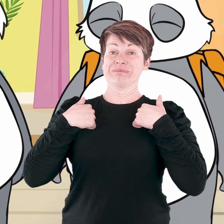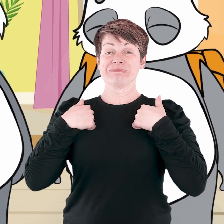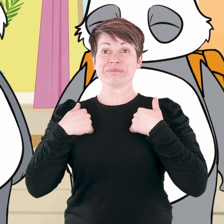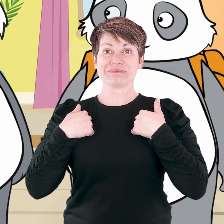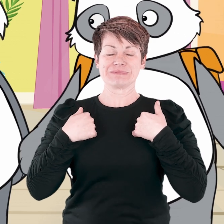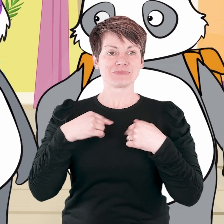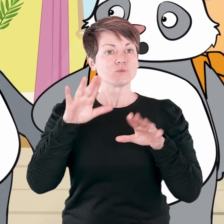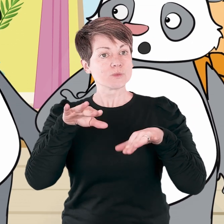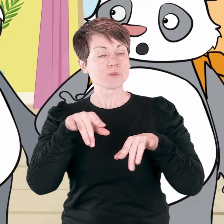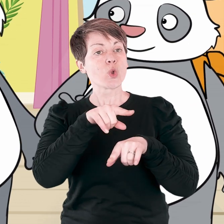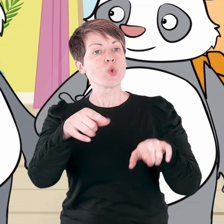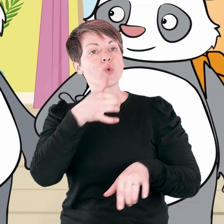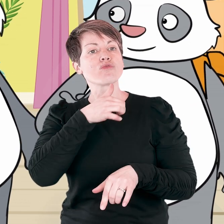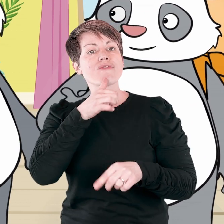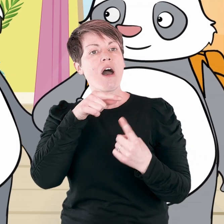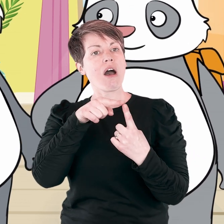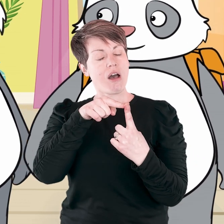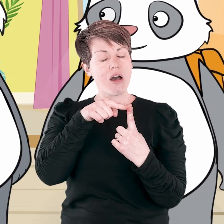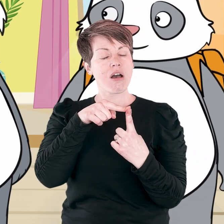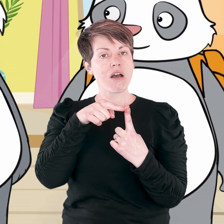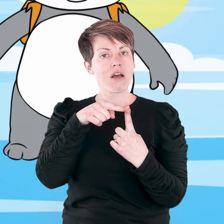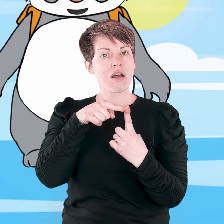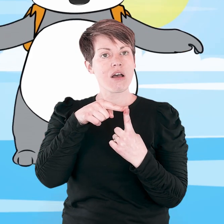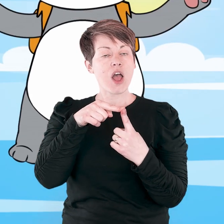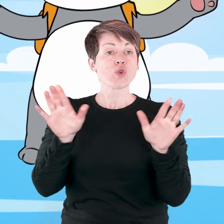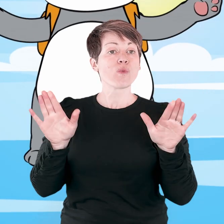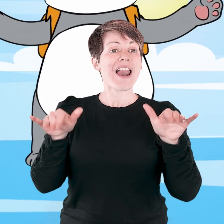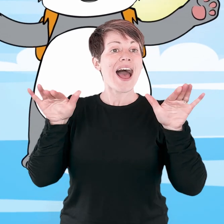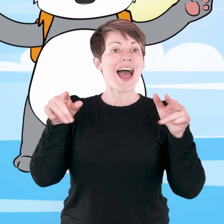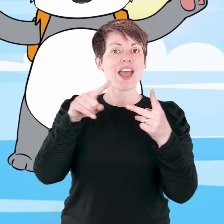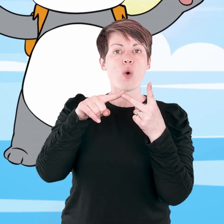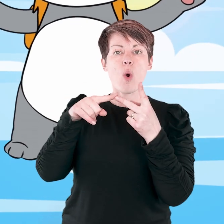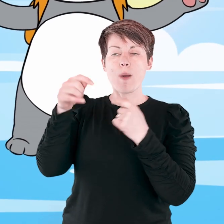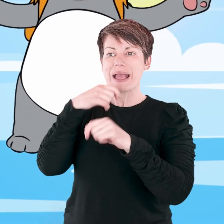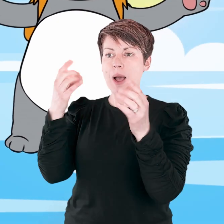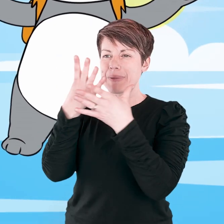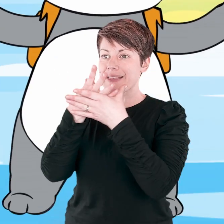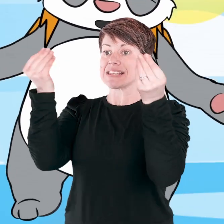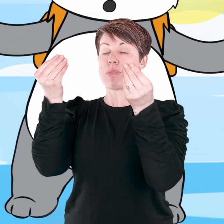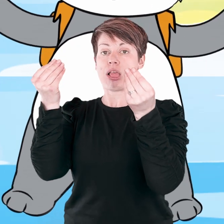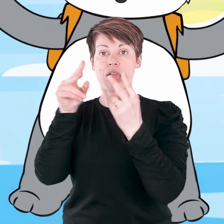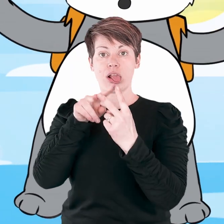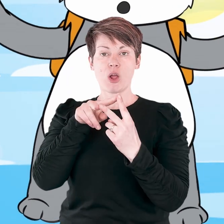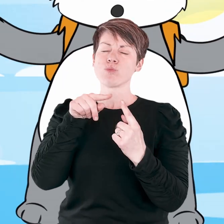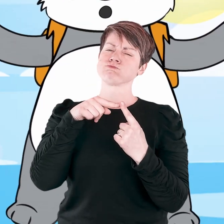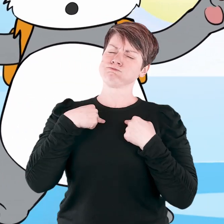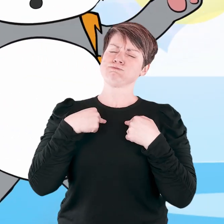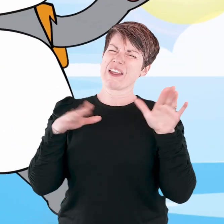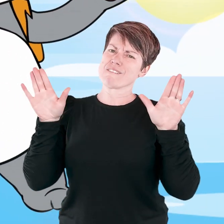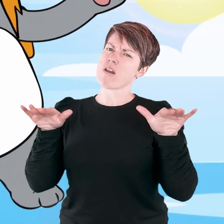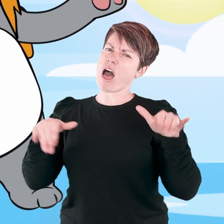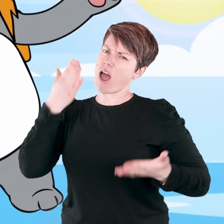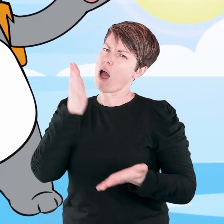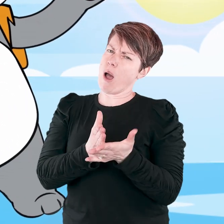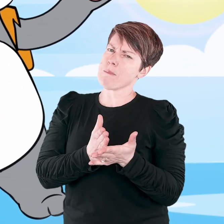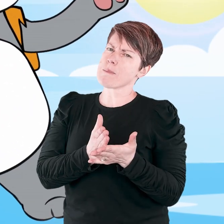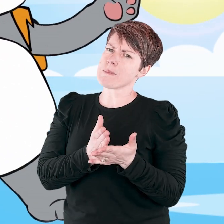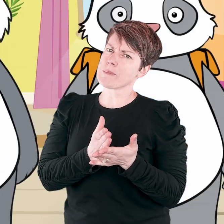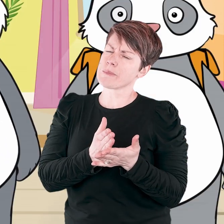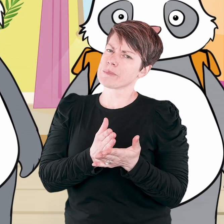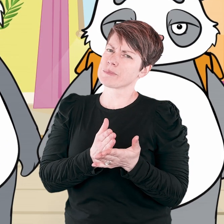go? Benji, would you rather be able to fly or be invisible? Fly,